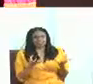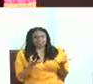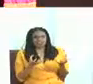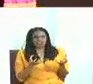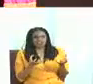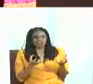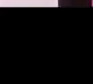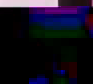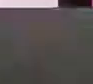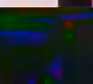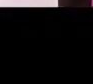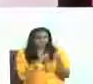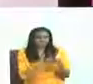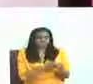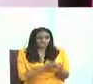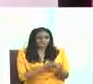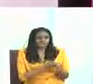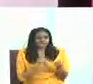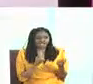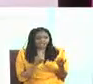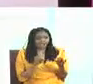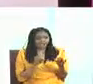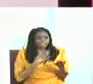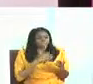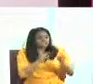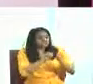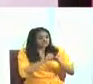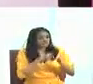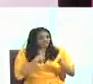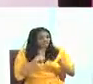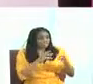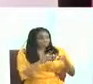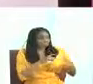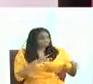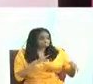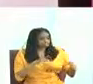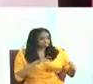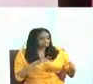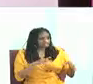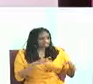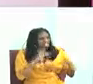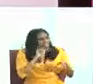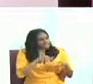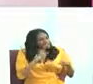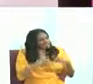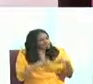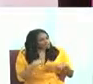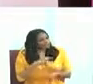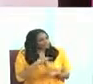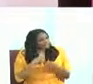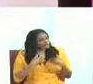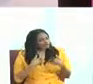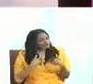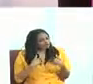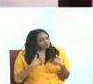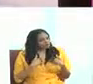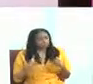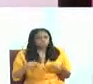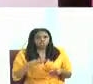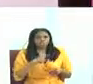I didn't want to be disobedient, so I took off my shoes. But you see, that's the problem we have. We are